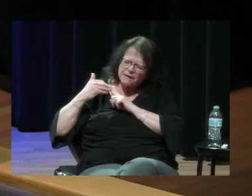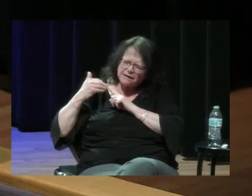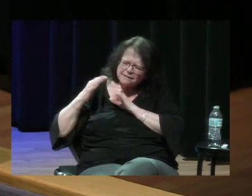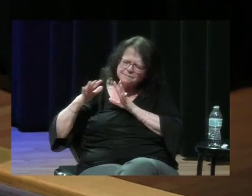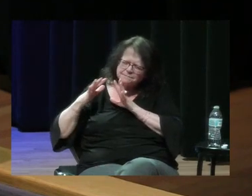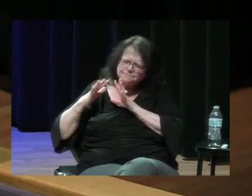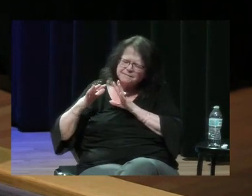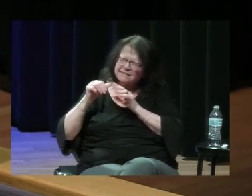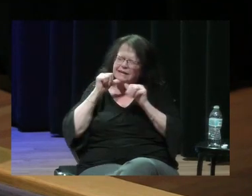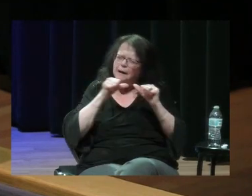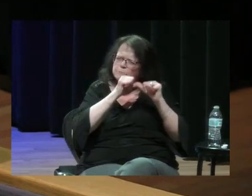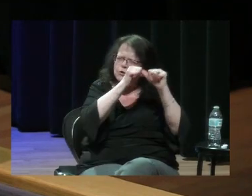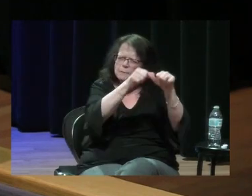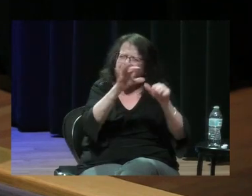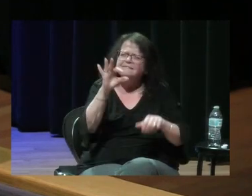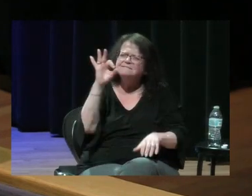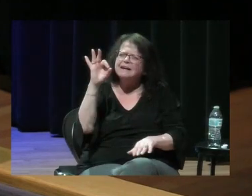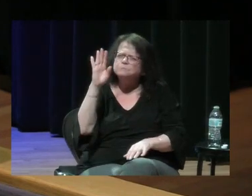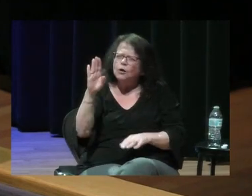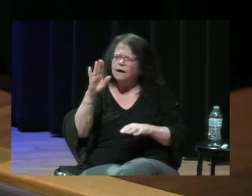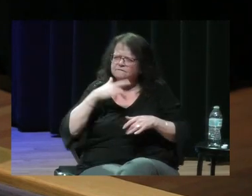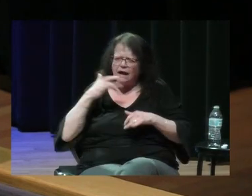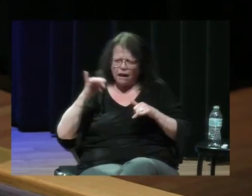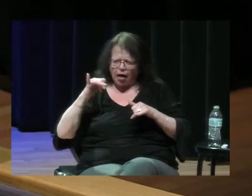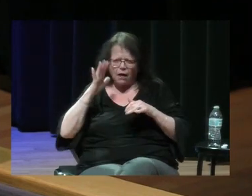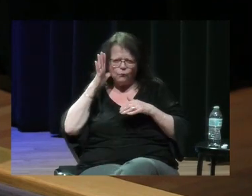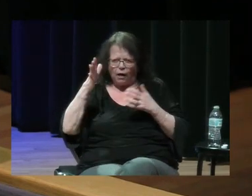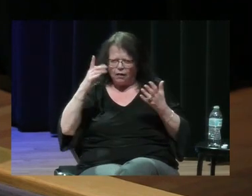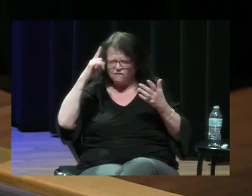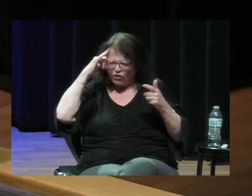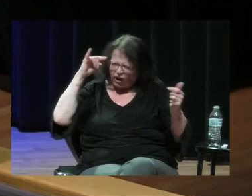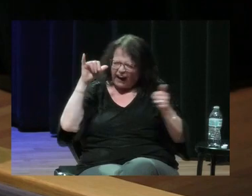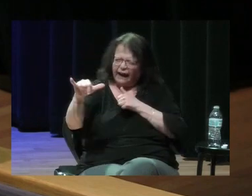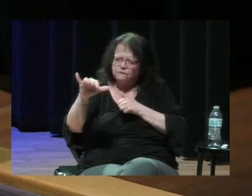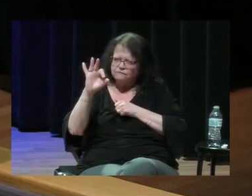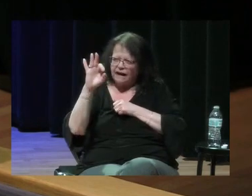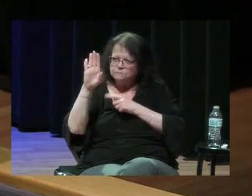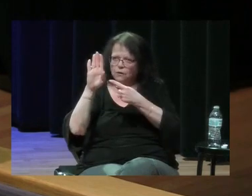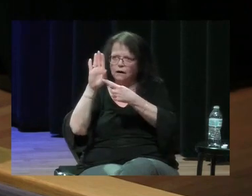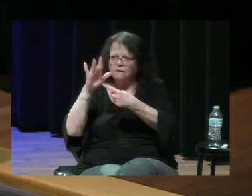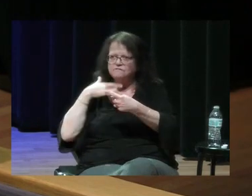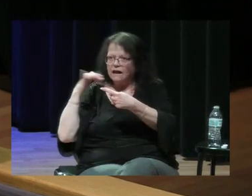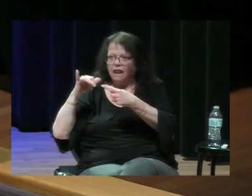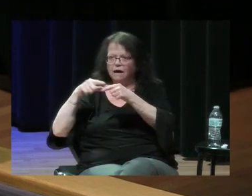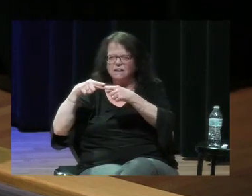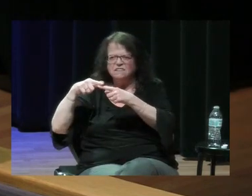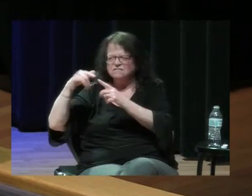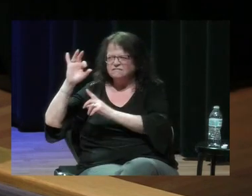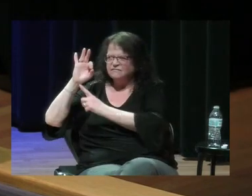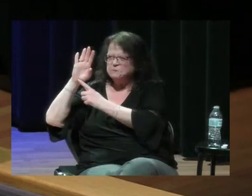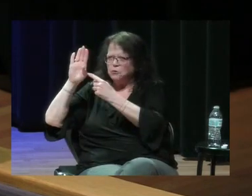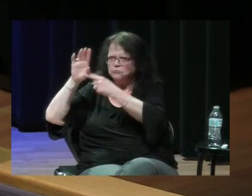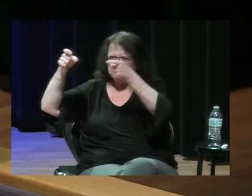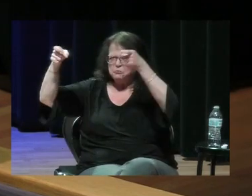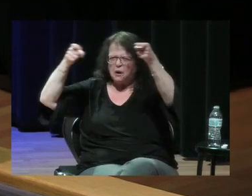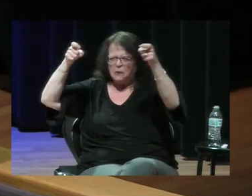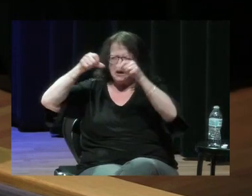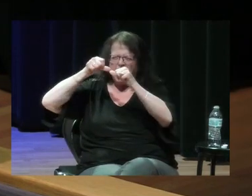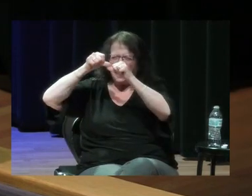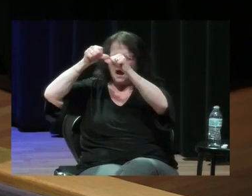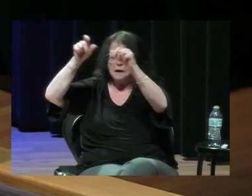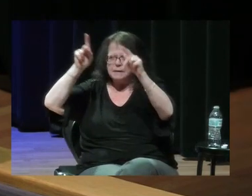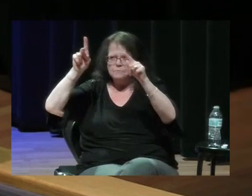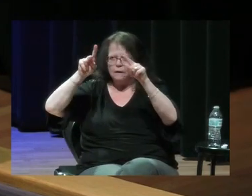going to be a major part of our lives forever. It felt untouchable in that way. And now it's like